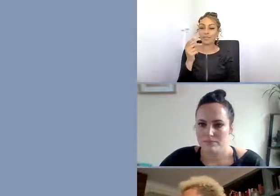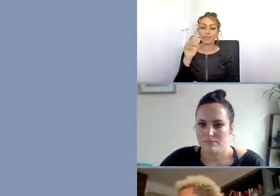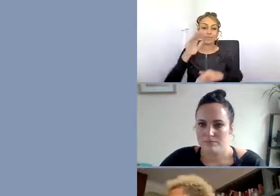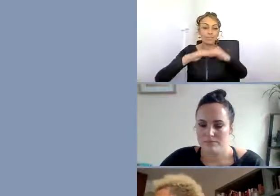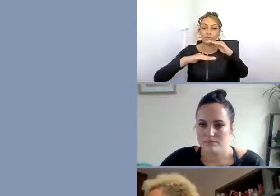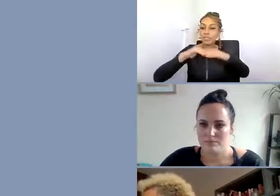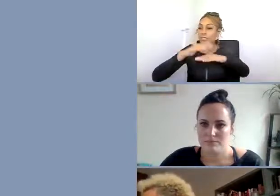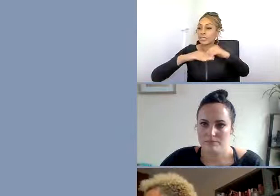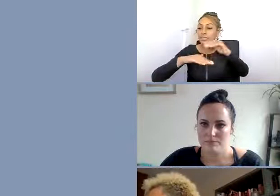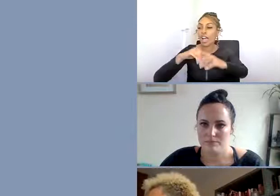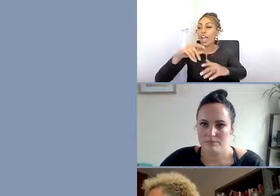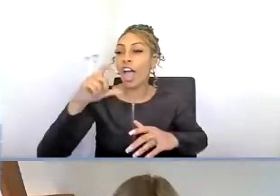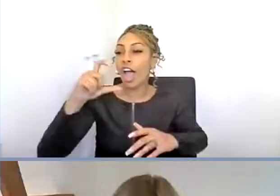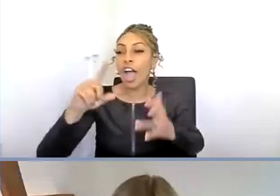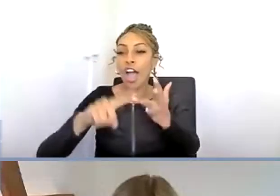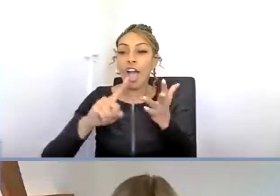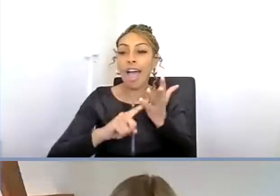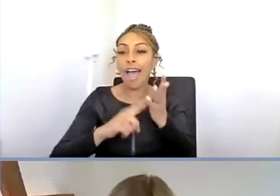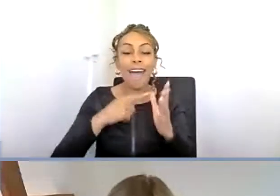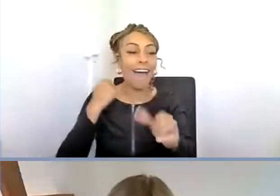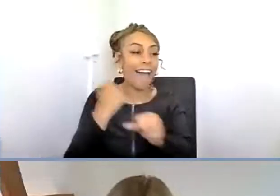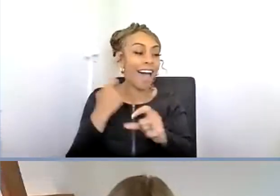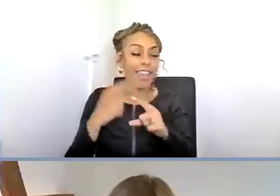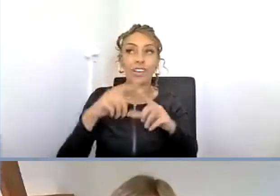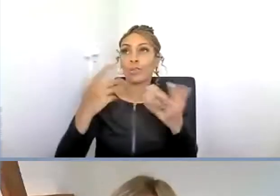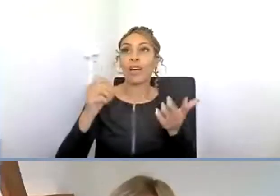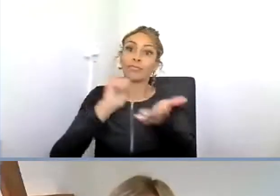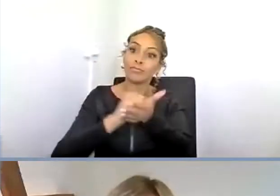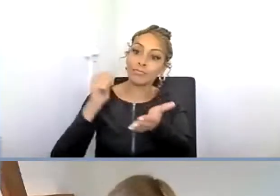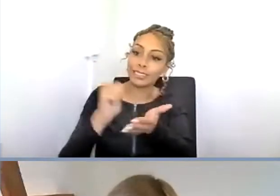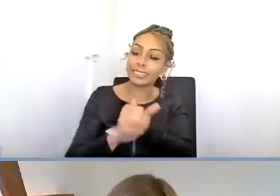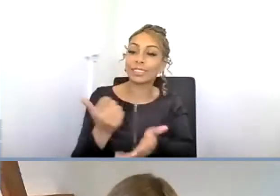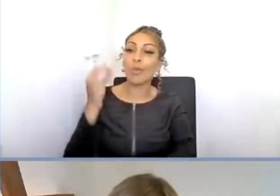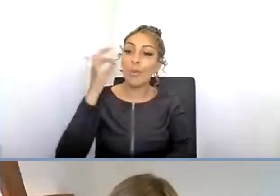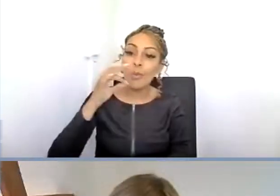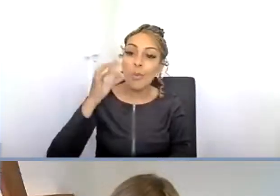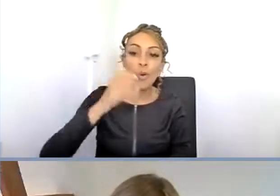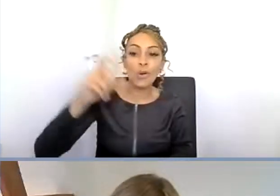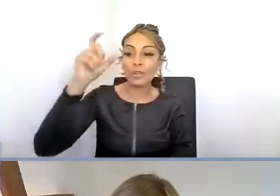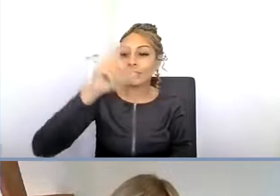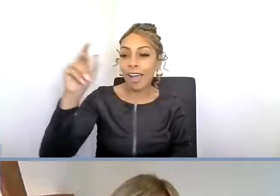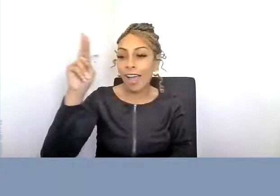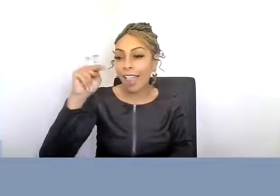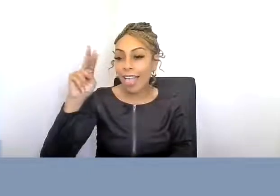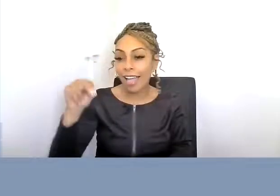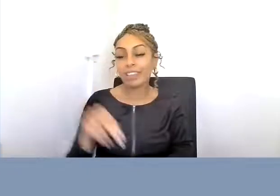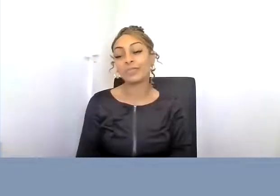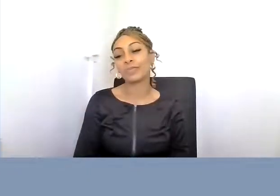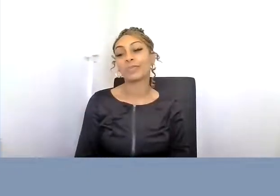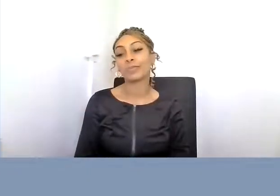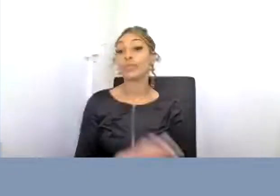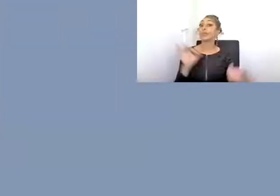collages or prints or drawings or watercolors and gouaches. And